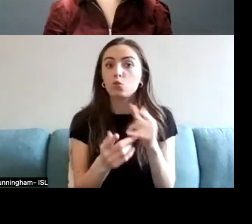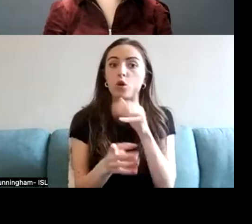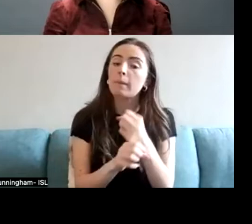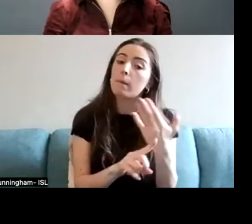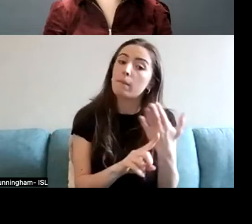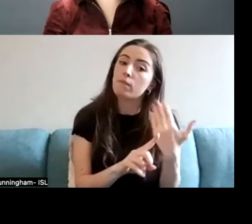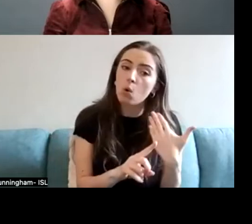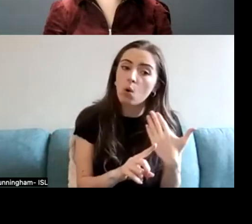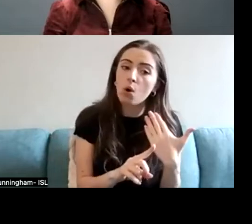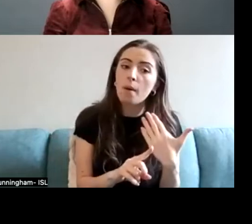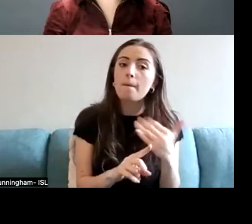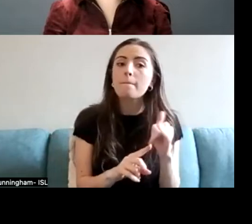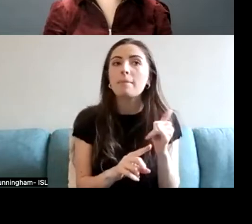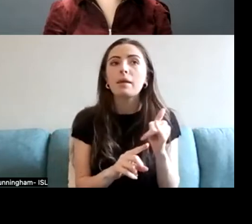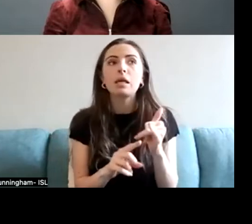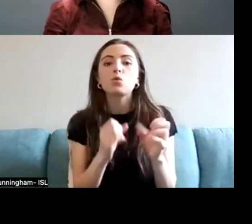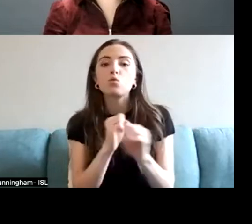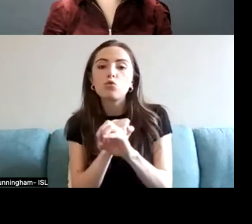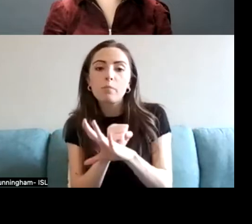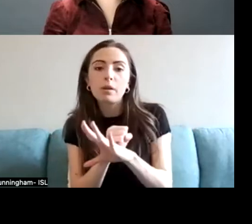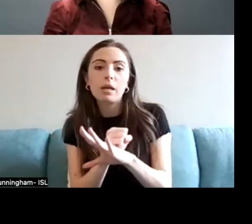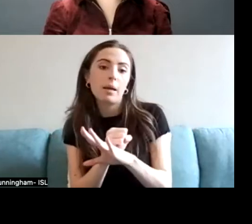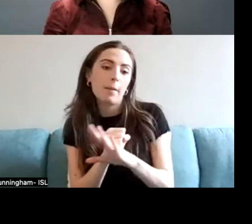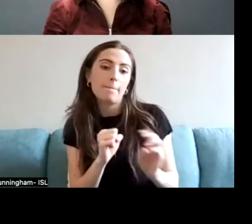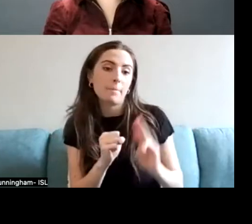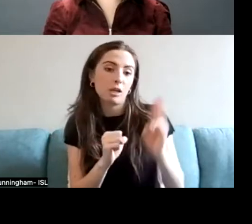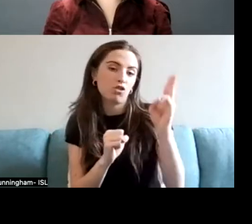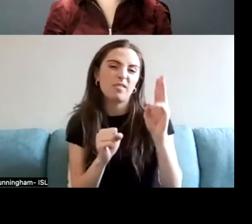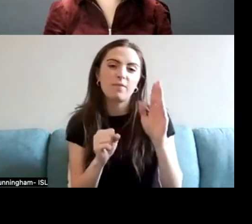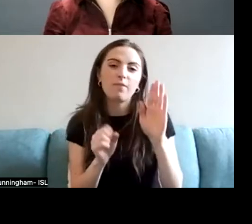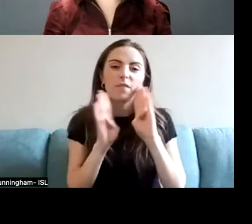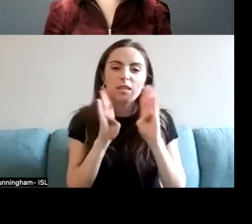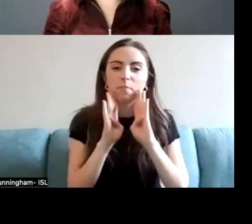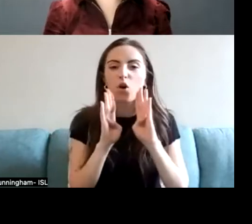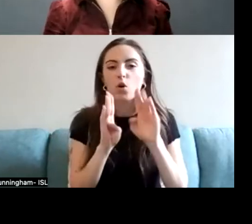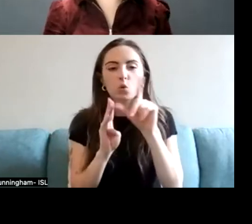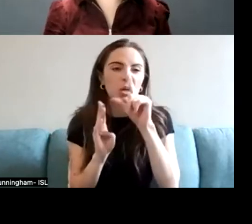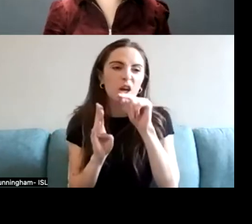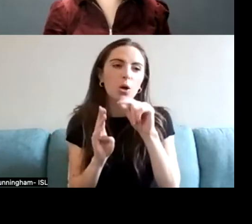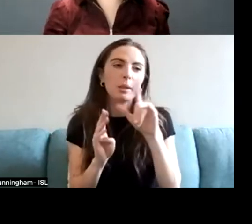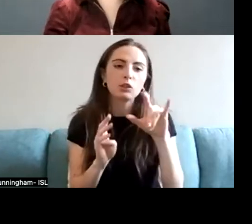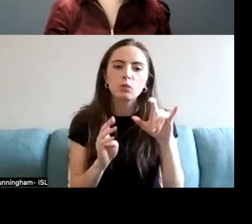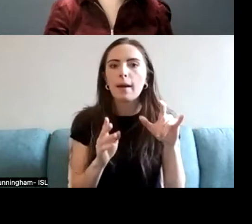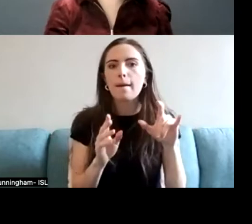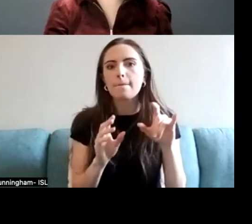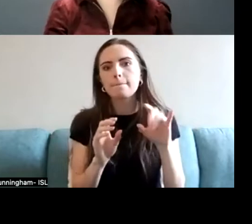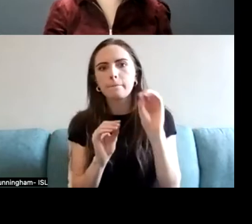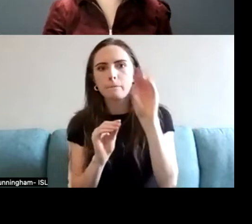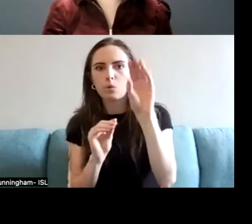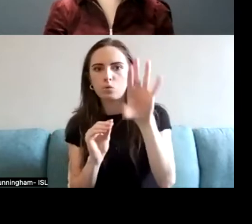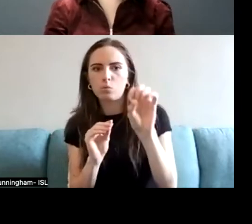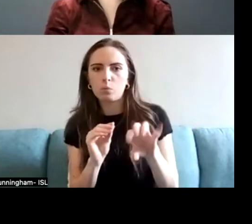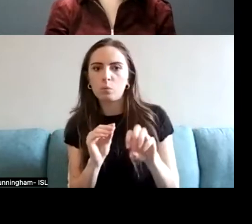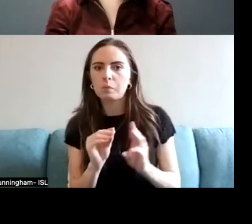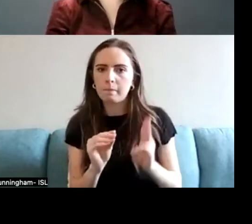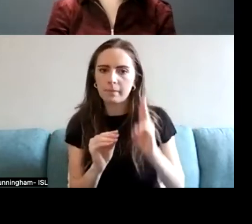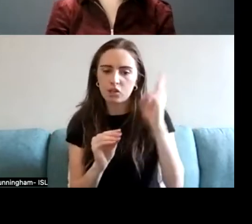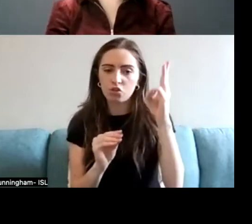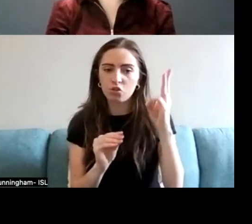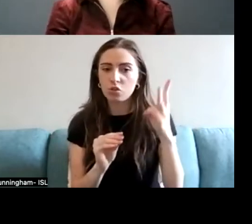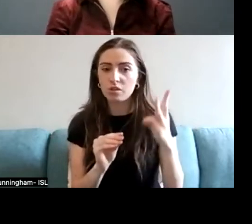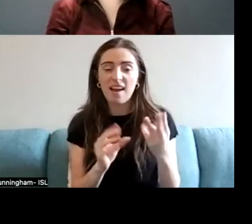they might post images to Facebook, Twitter, Instagram, and those images might have all